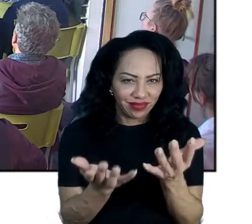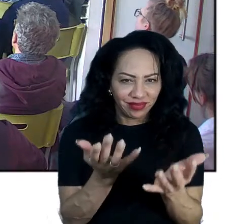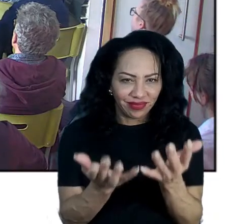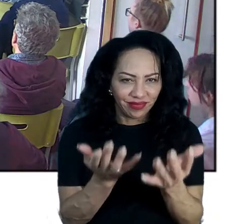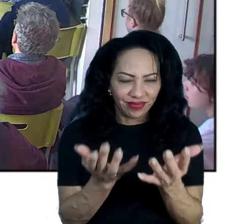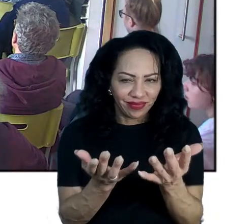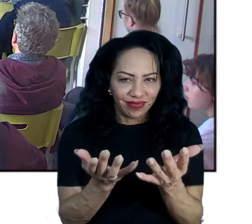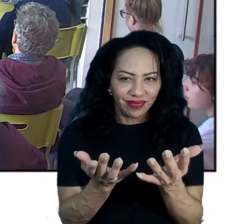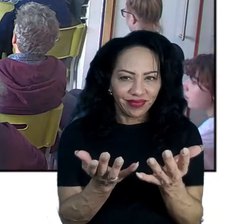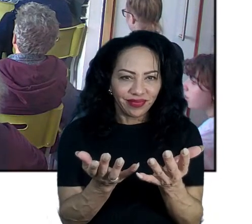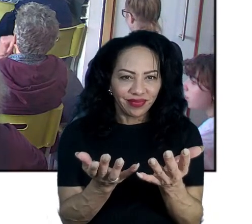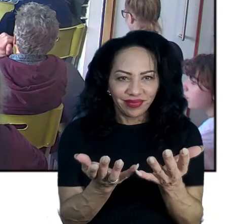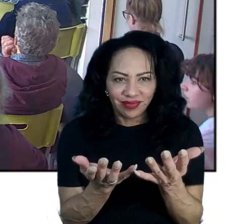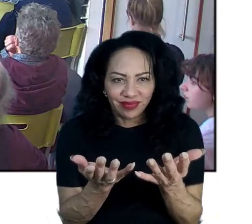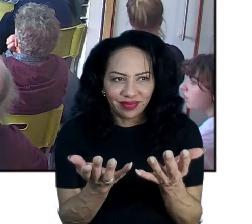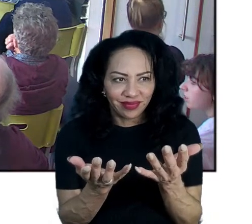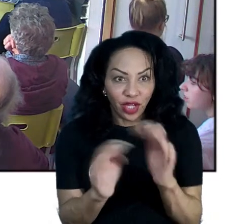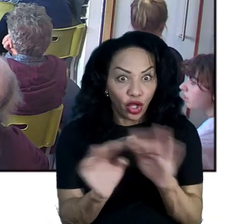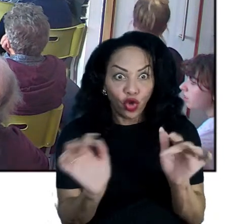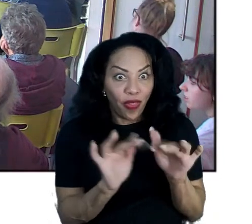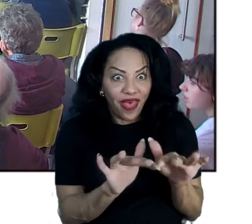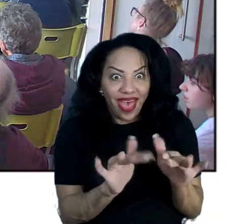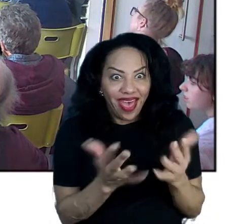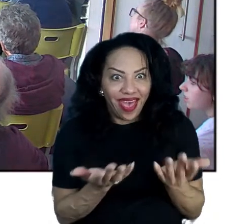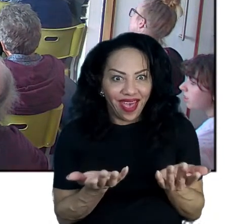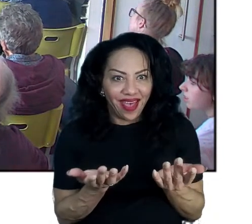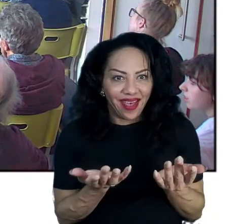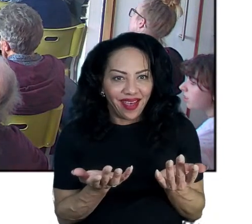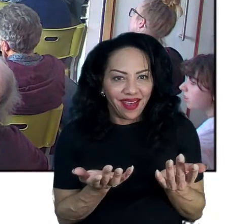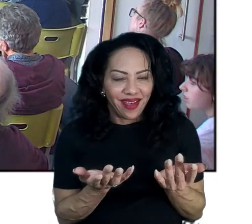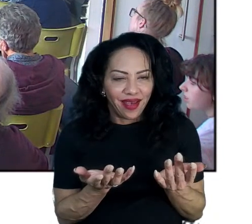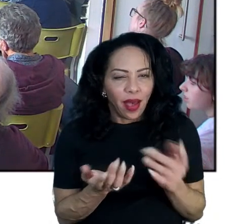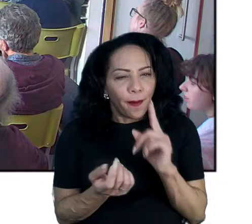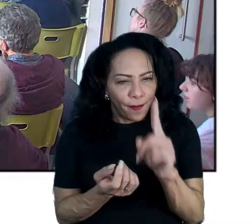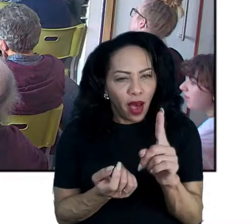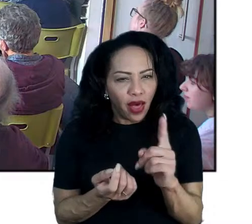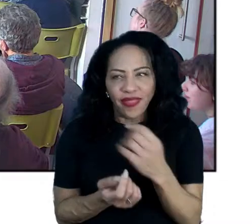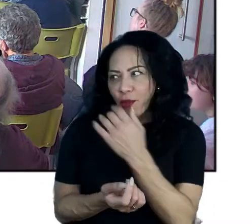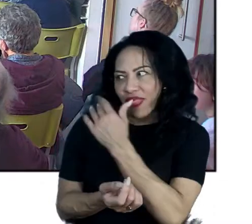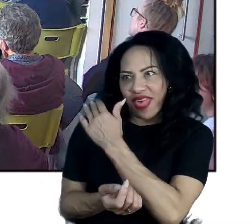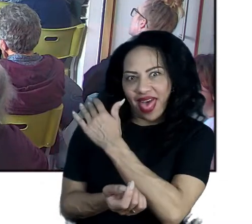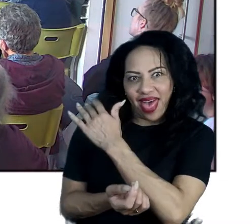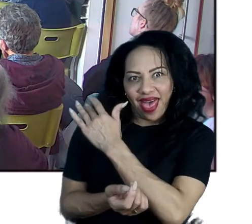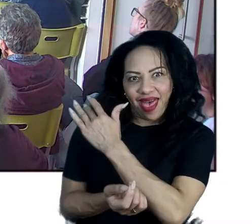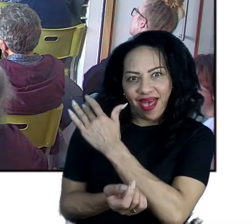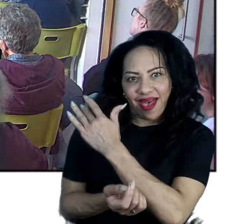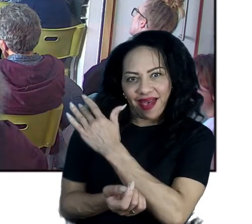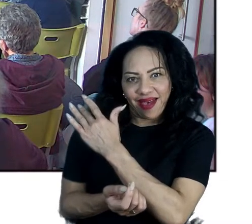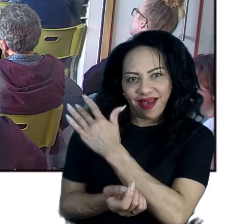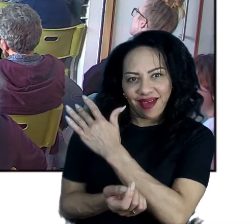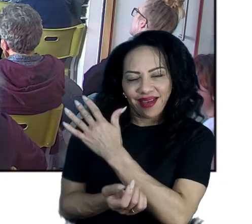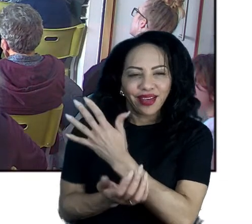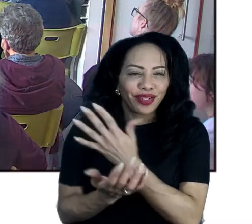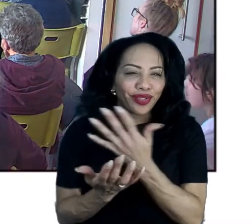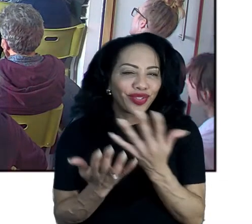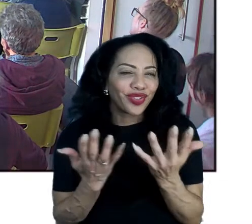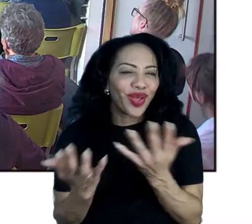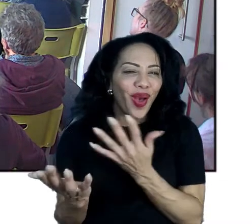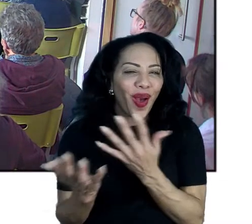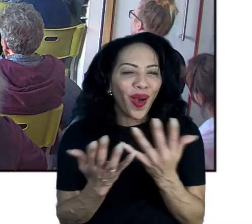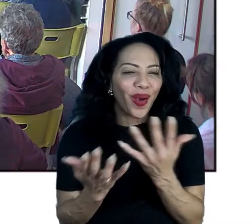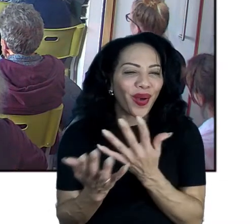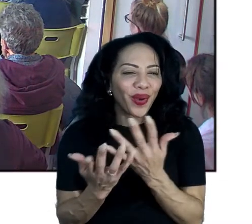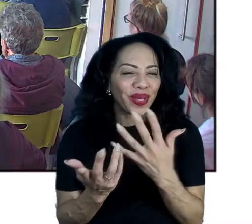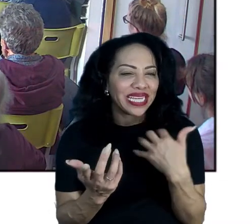archive, that are not there, but the existence of them exists to tell you what people have left out of that